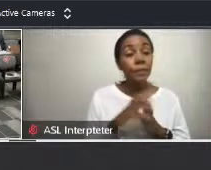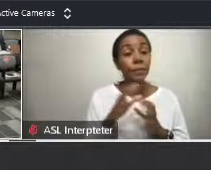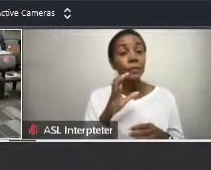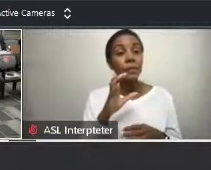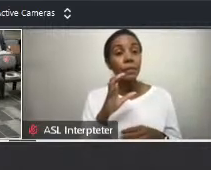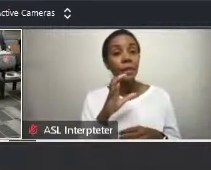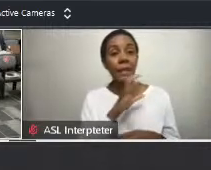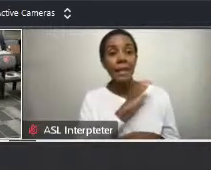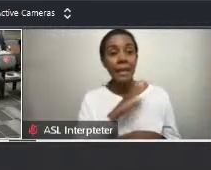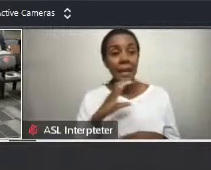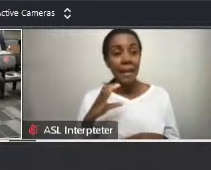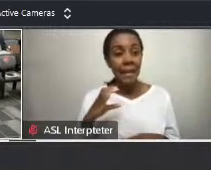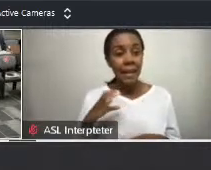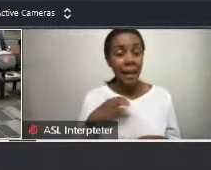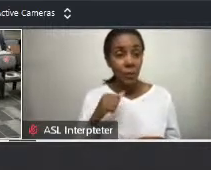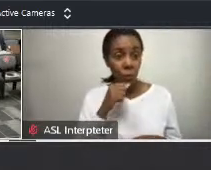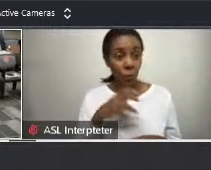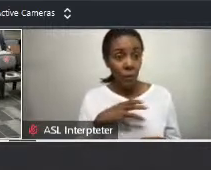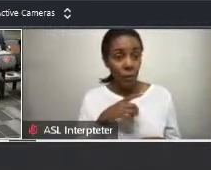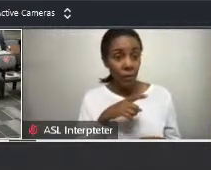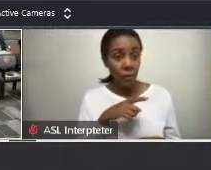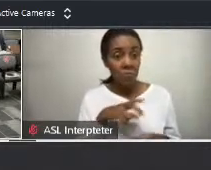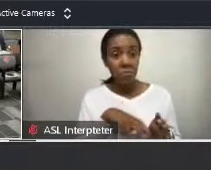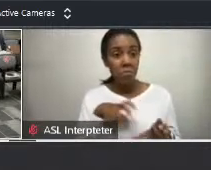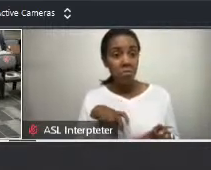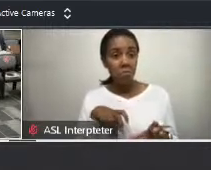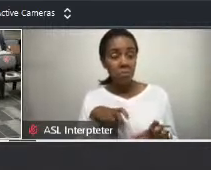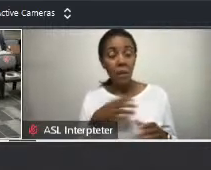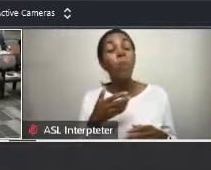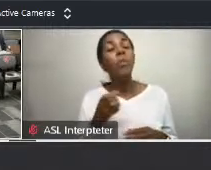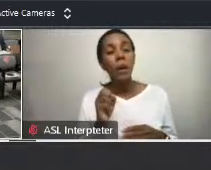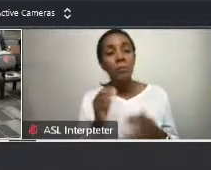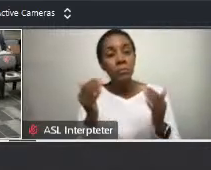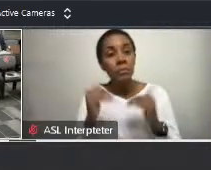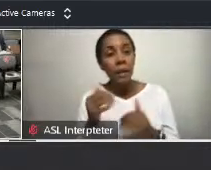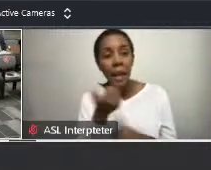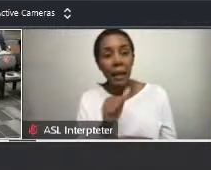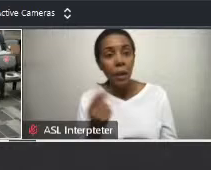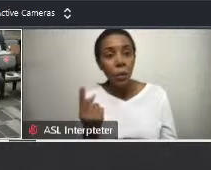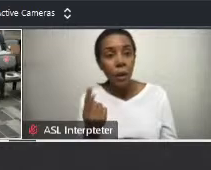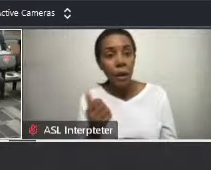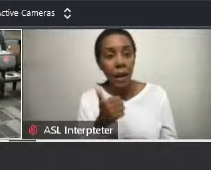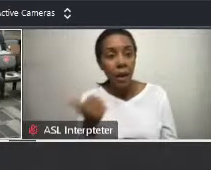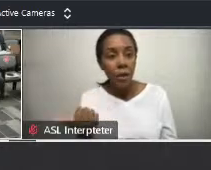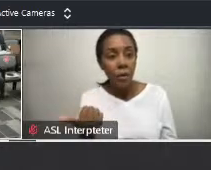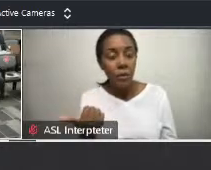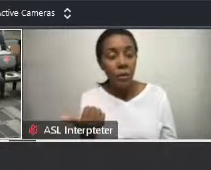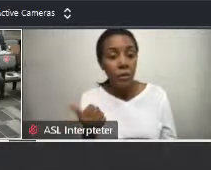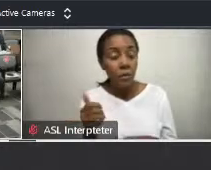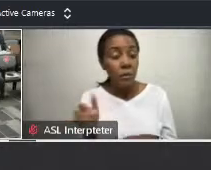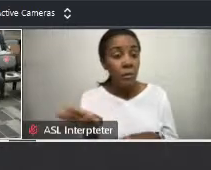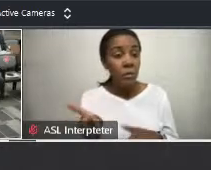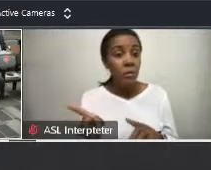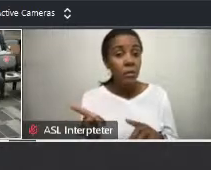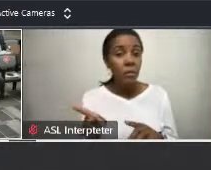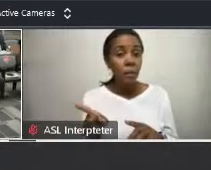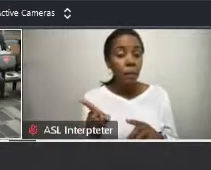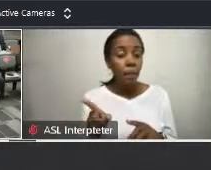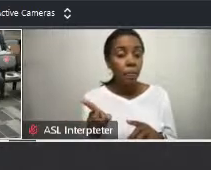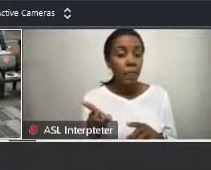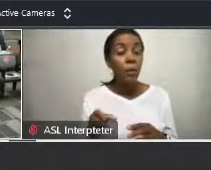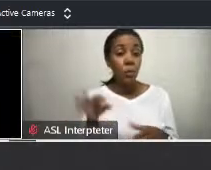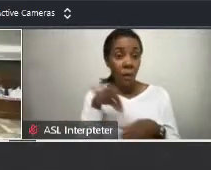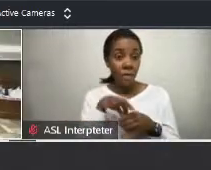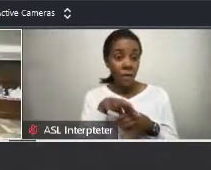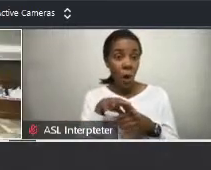Councilwoman, you will withdraw? Okay, is there anyone else in the queue? It appears all hearts and minds clear. Can we have a vote on this